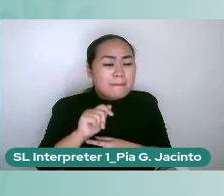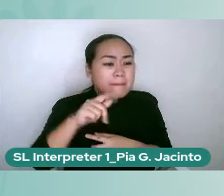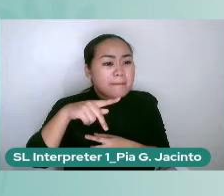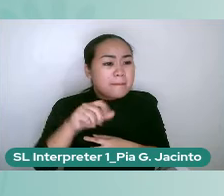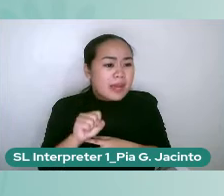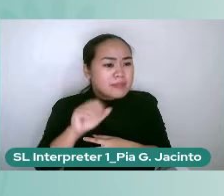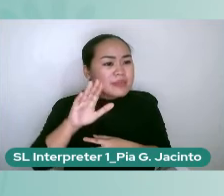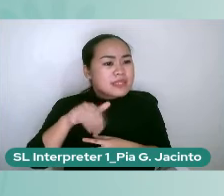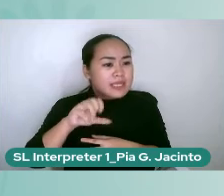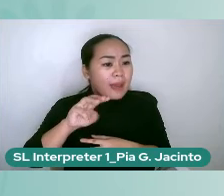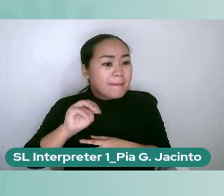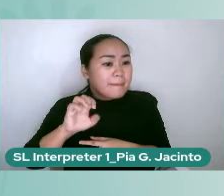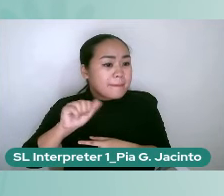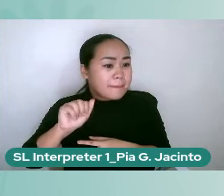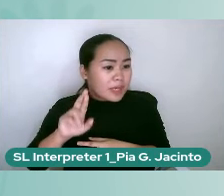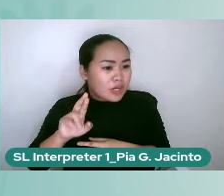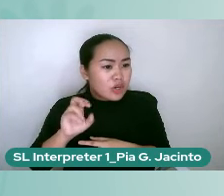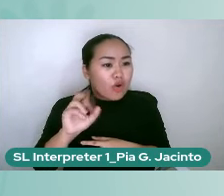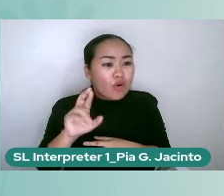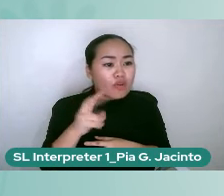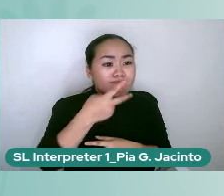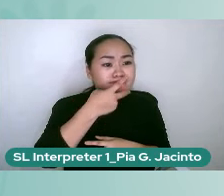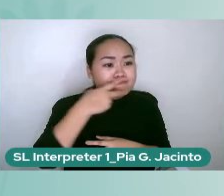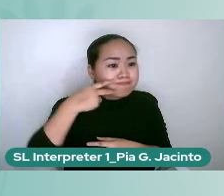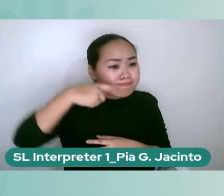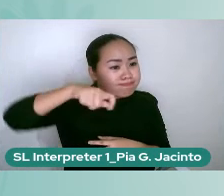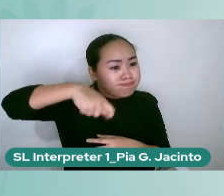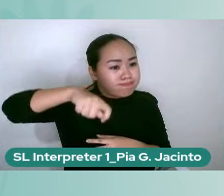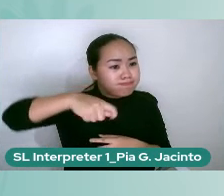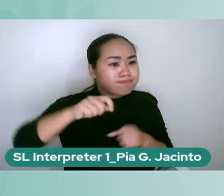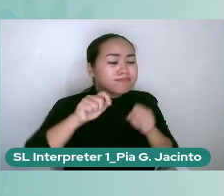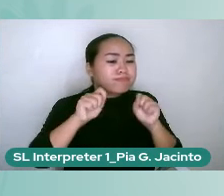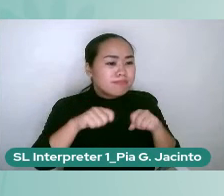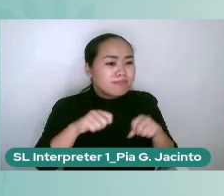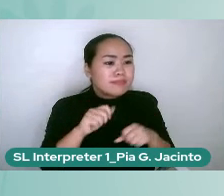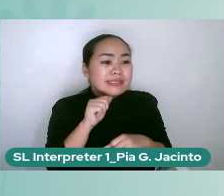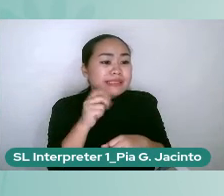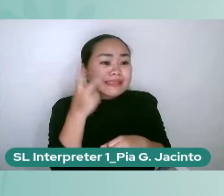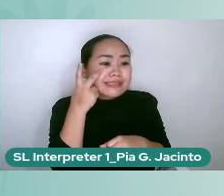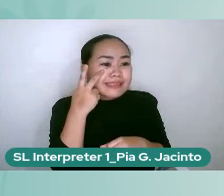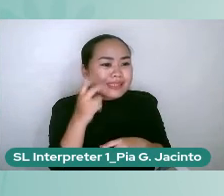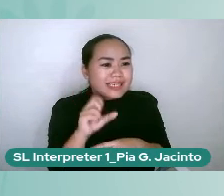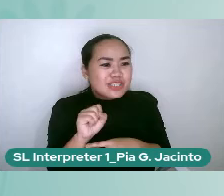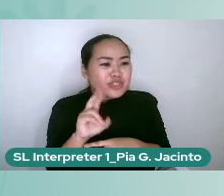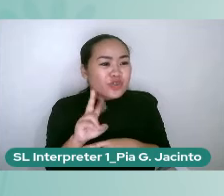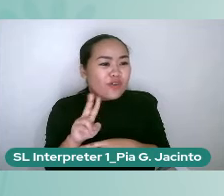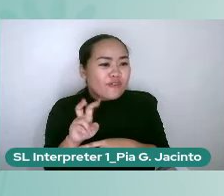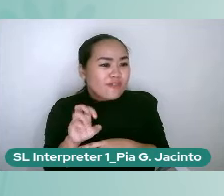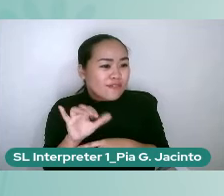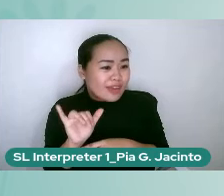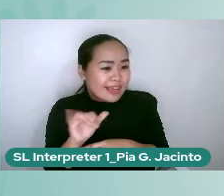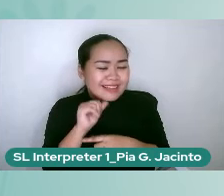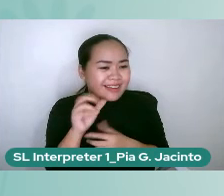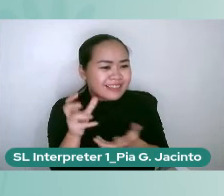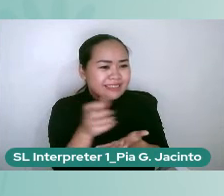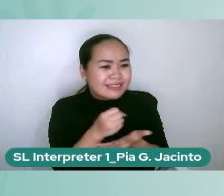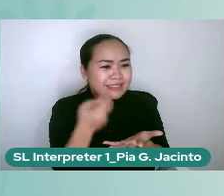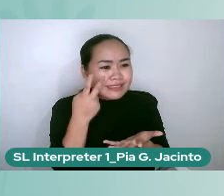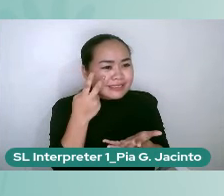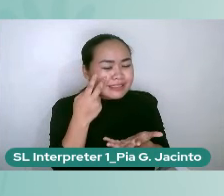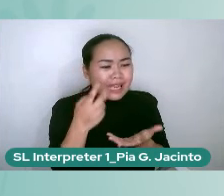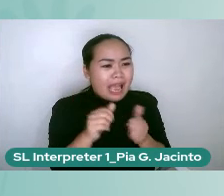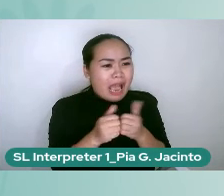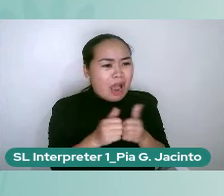time, 86% gave us a swab. So this was not a survey, this was a behaviourally measured